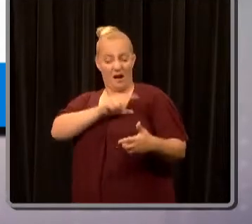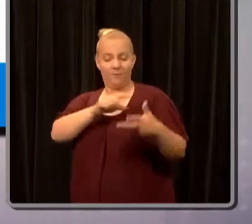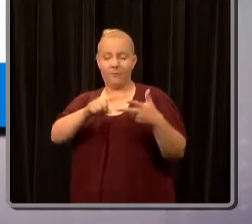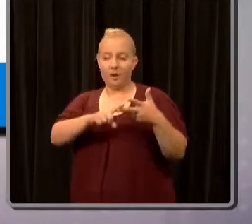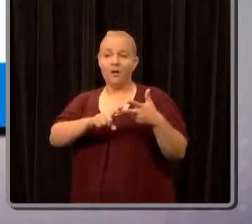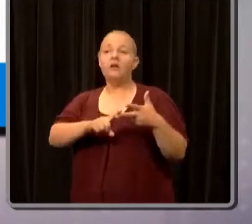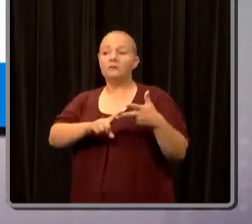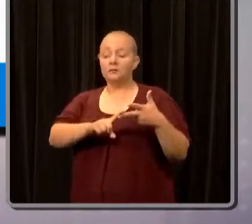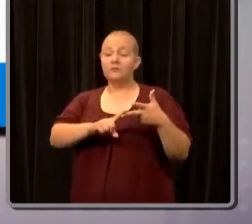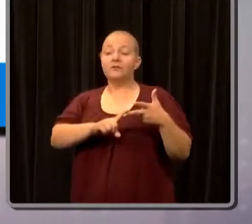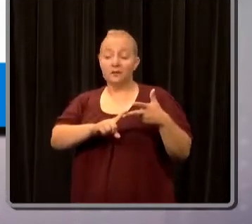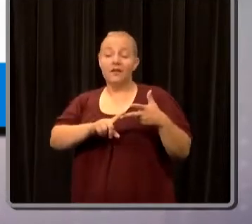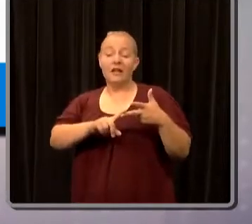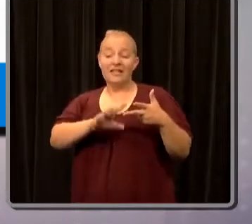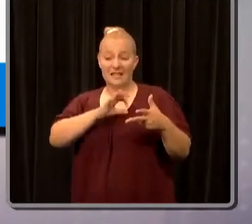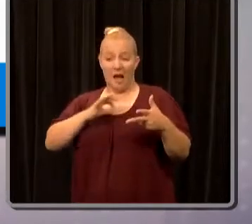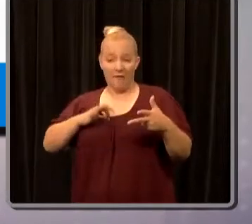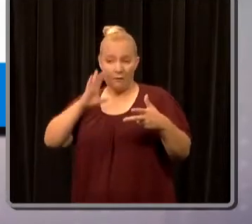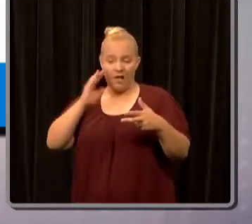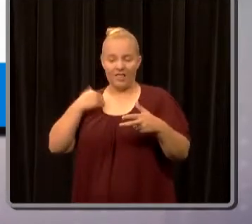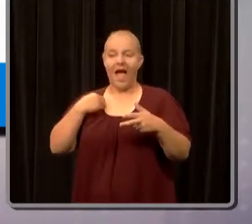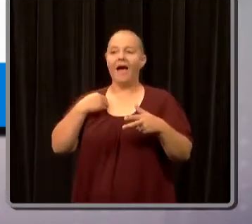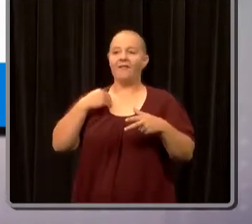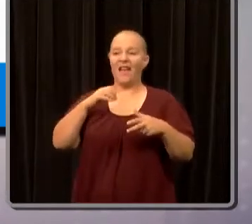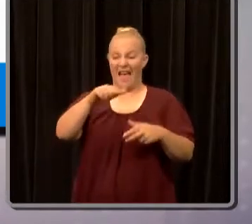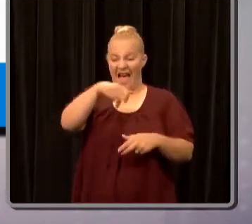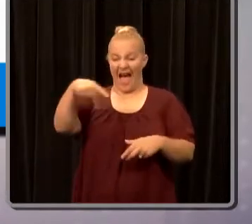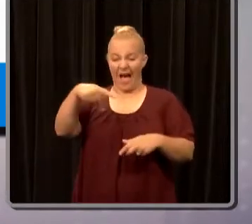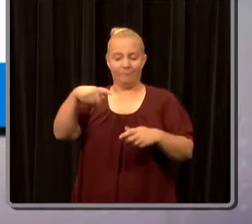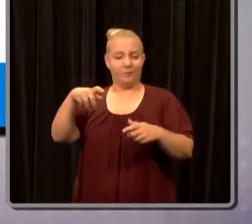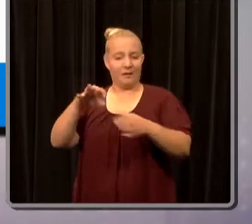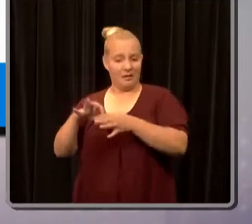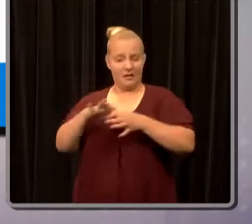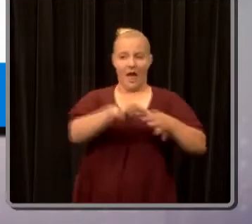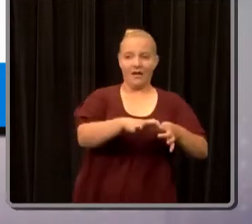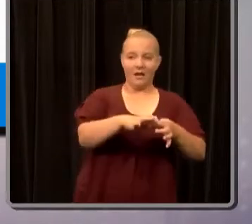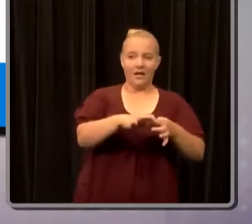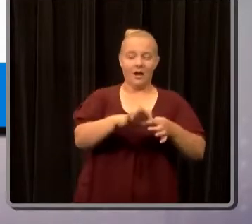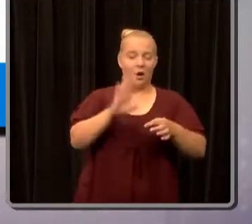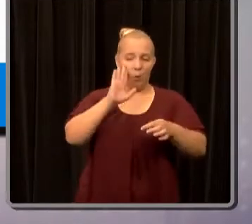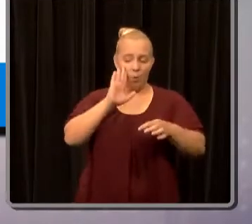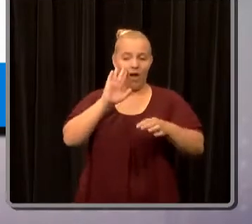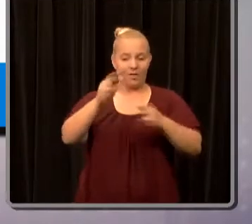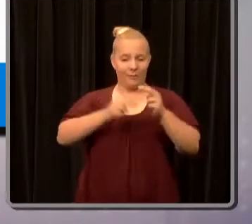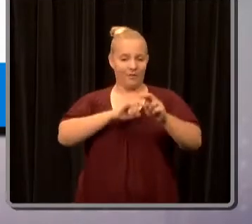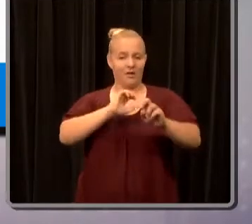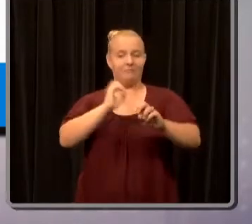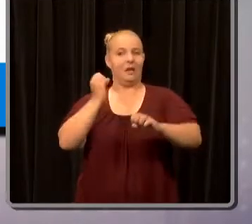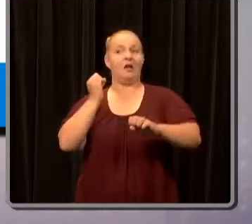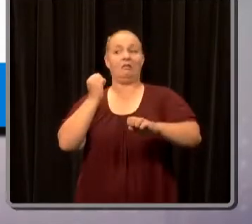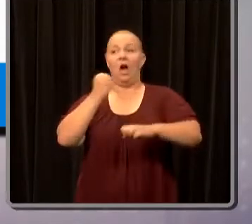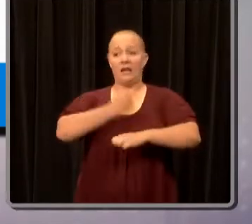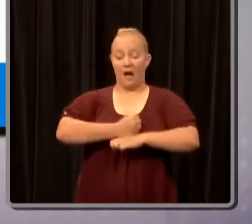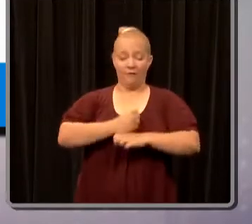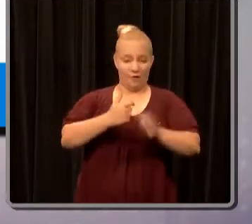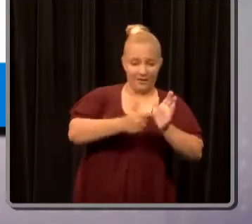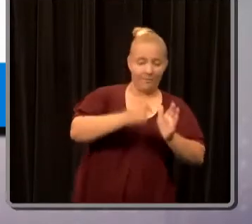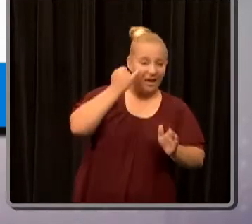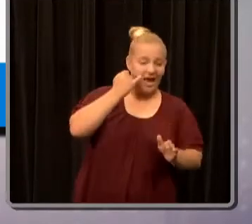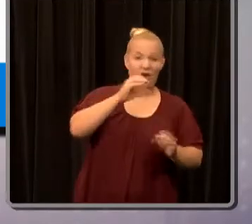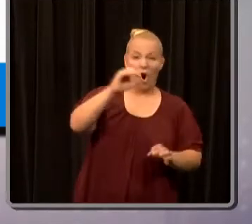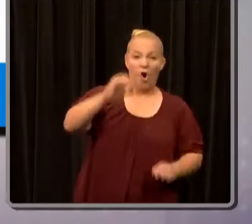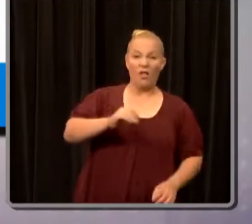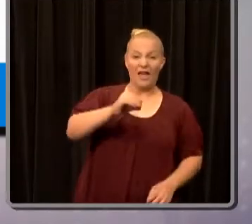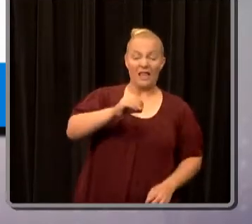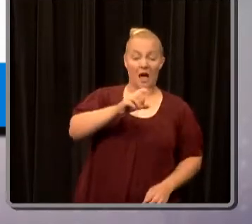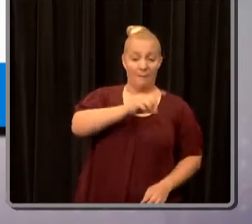what that will do is it will allow anybody that has that app to also put a building in a lockdown. For example, if Olathe PD were to call